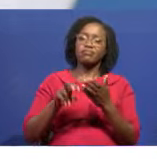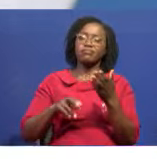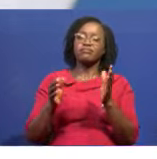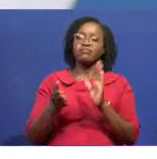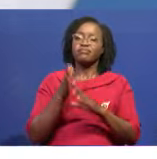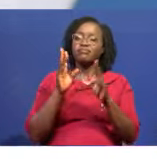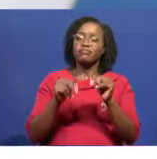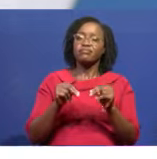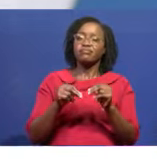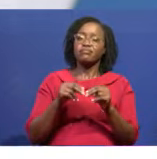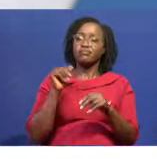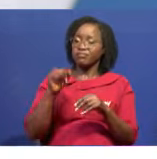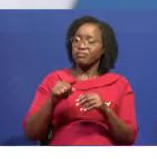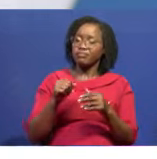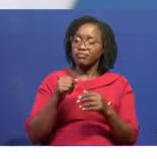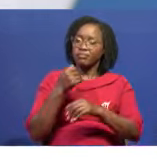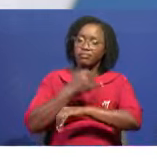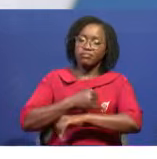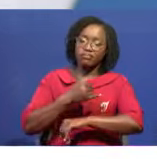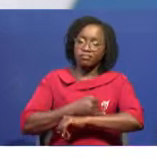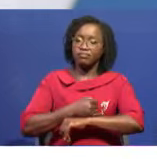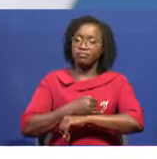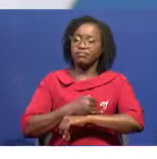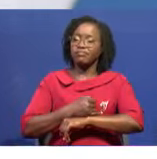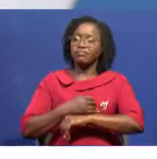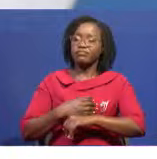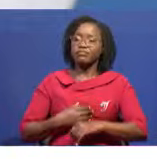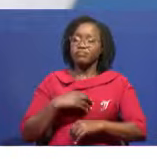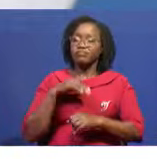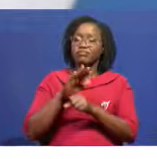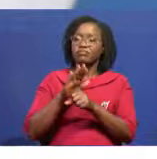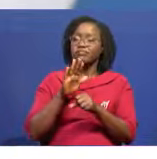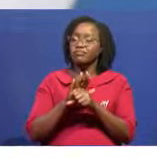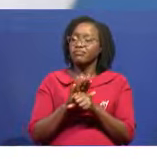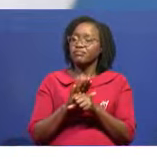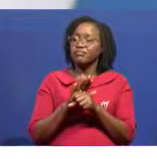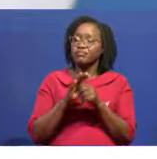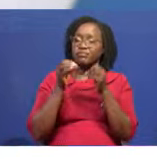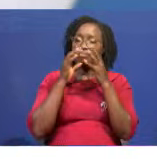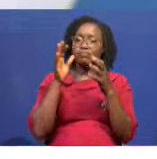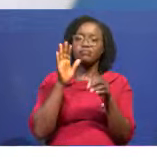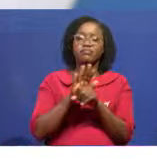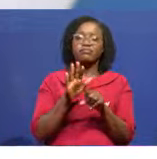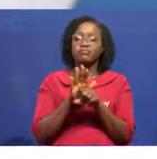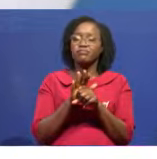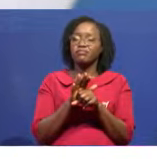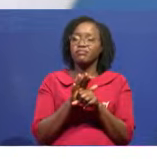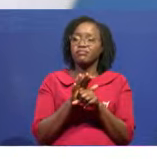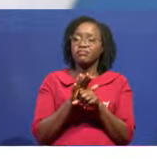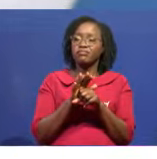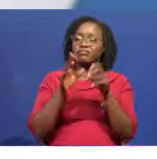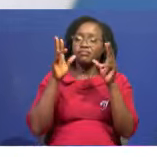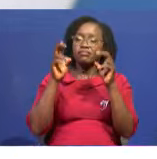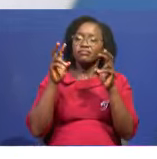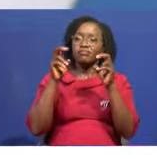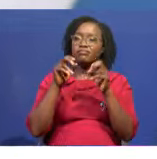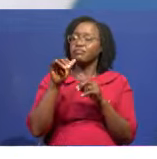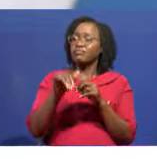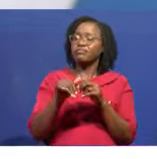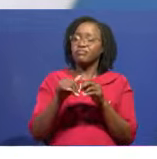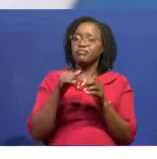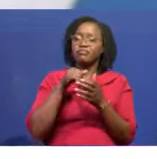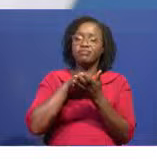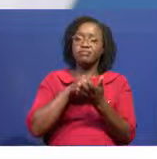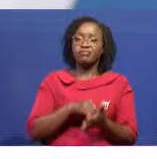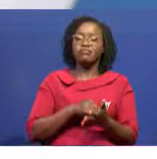yes, we did visit quite a number of institutions, and we got a lot of information on the issues that are bedeviling